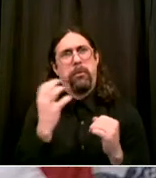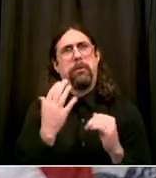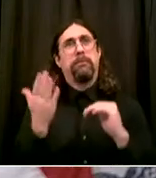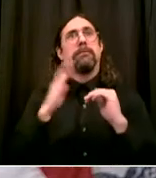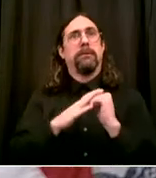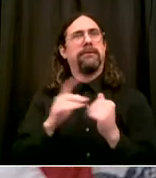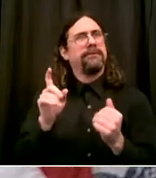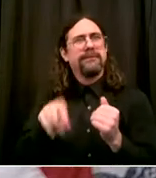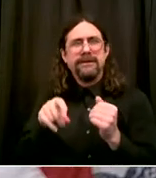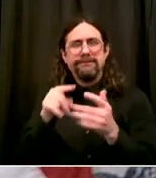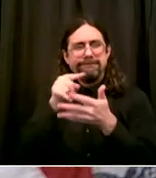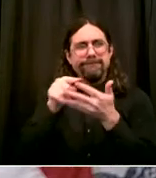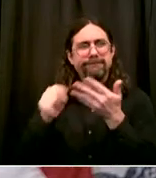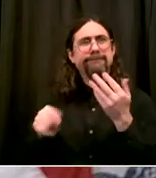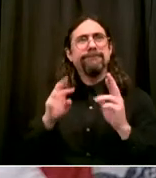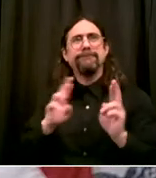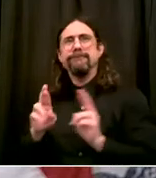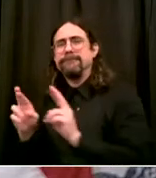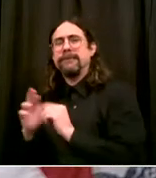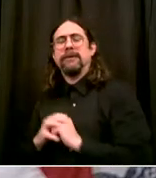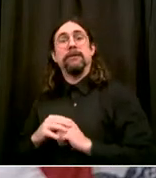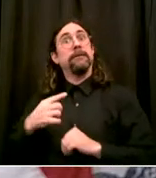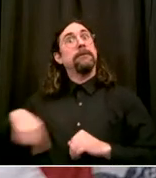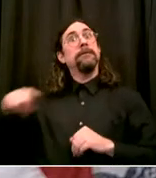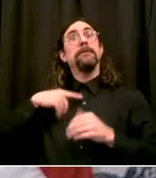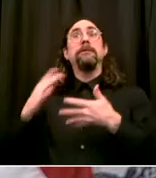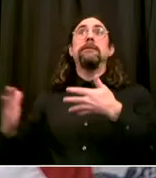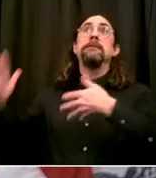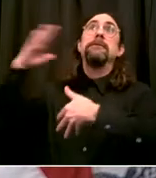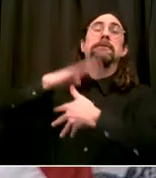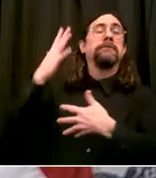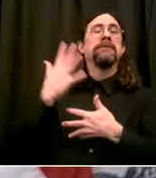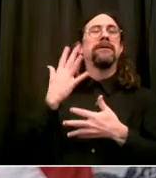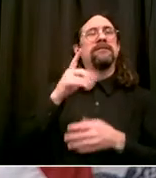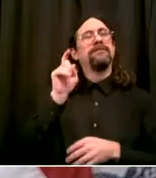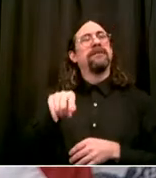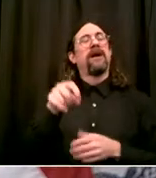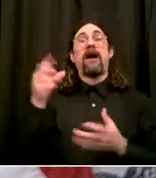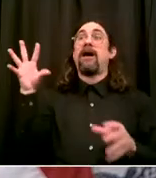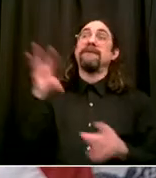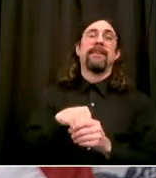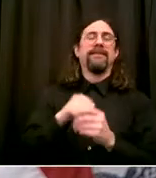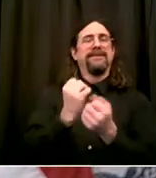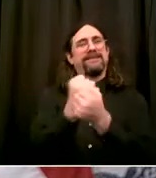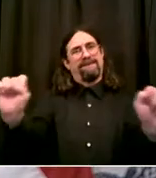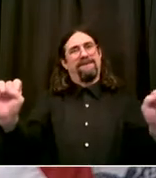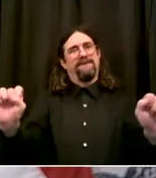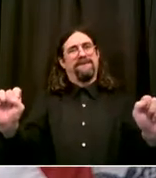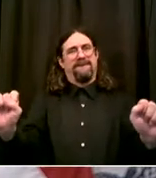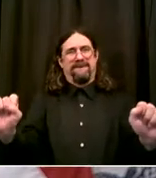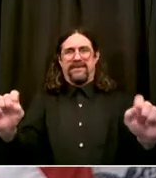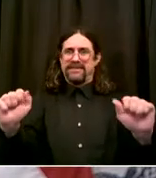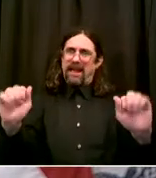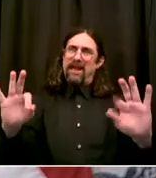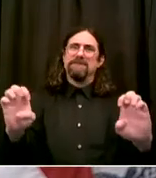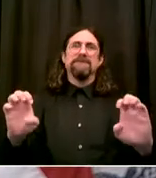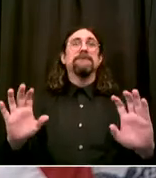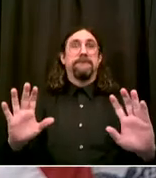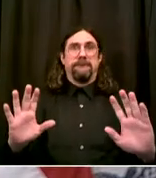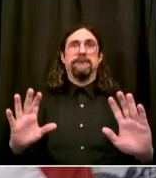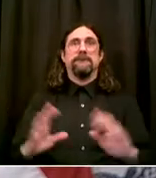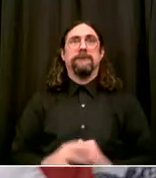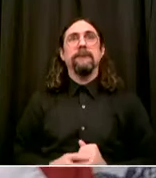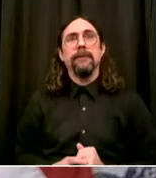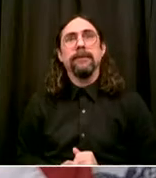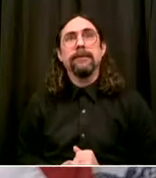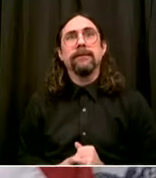the first weeks were about getting it right, making sure everything was safe and proper, but we knew we wanted to go a